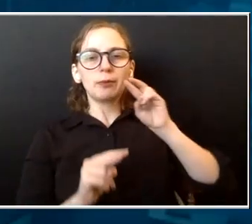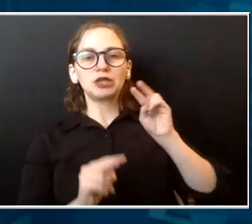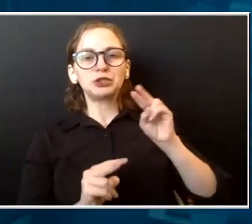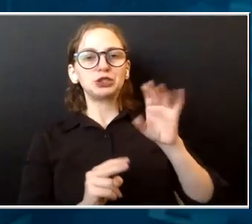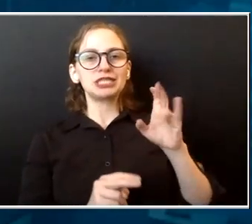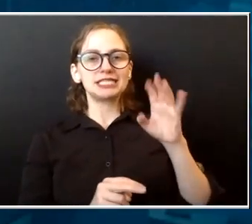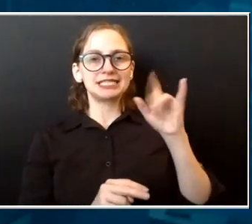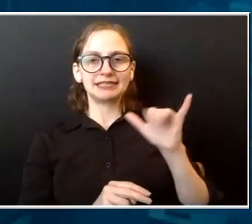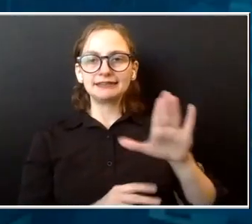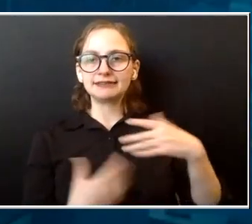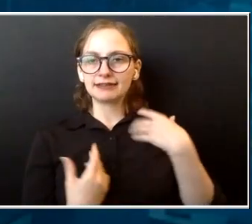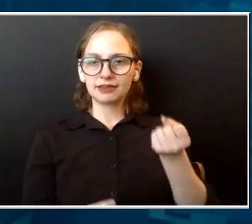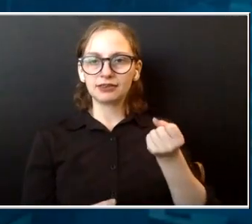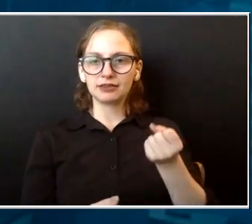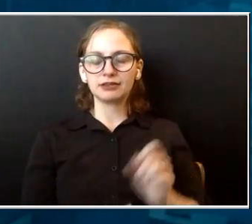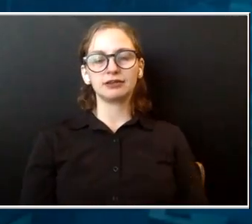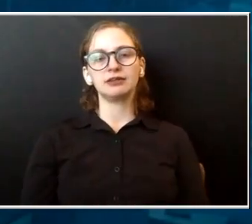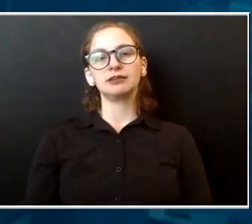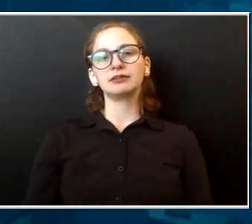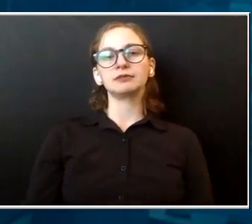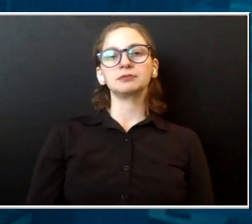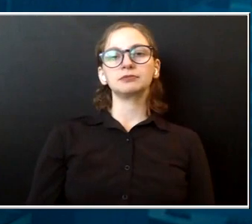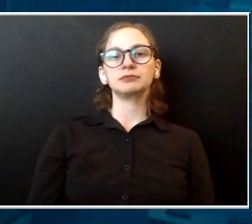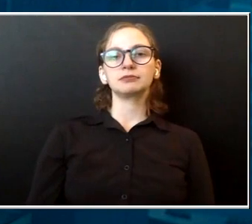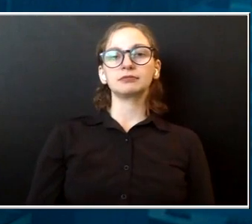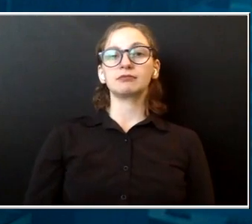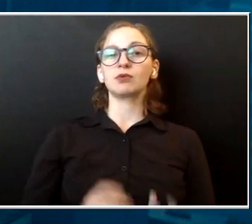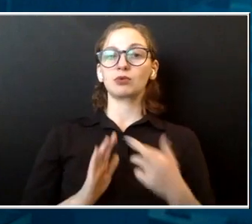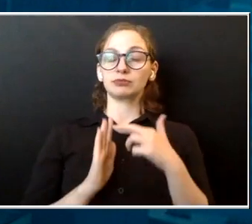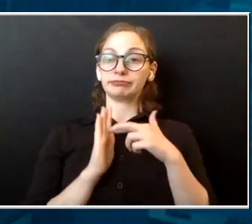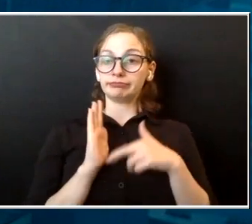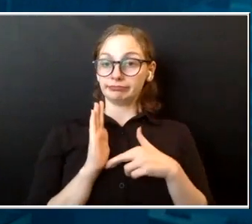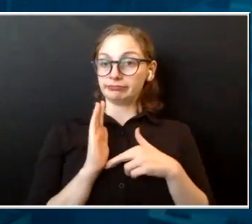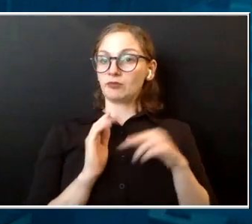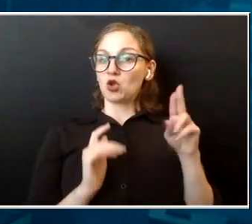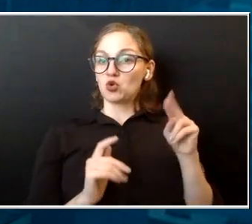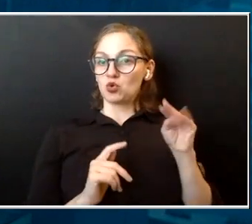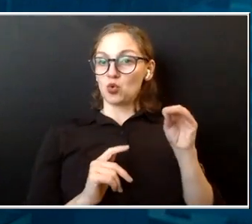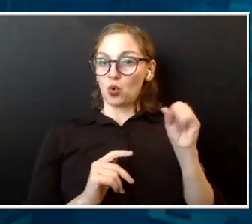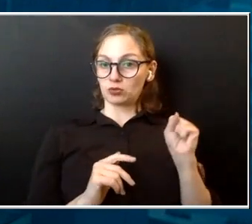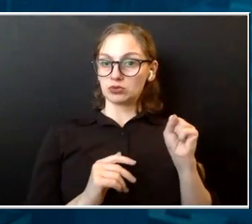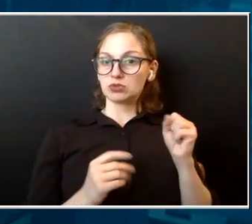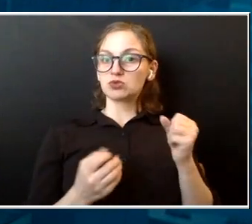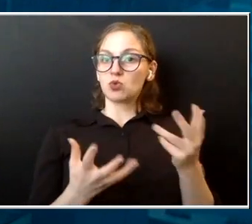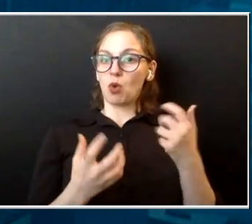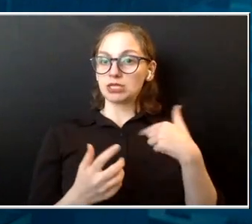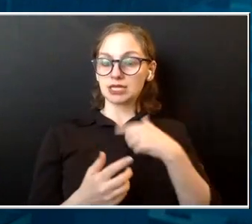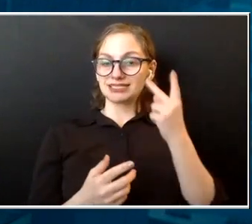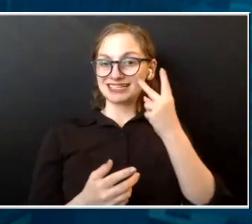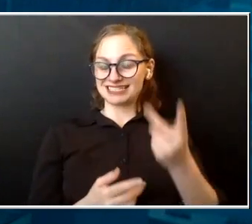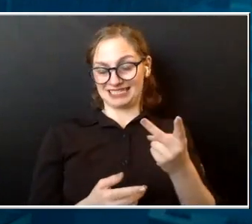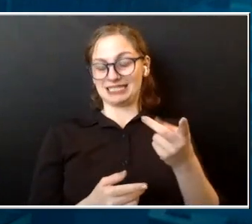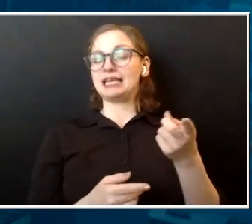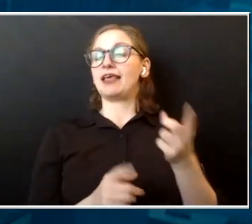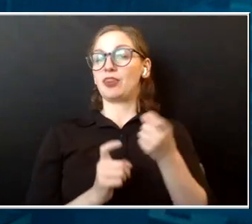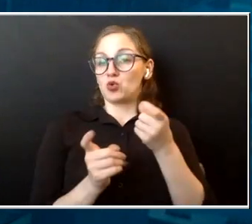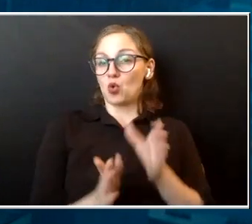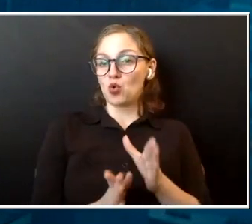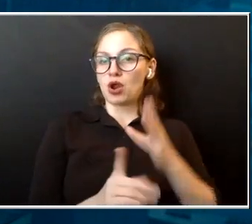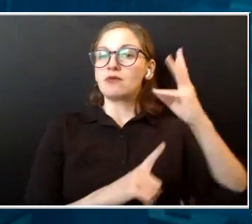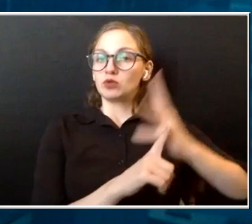happens by regulation, UNOS wants us to see the donor every 6 months for 18 months. And